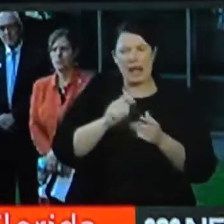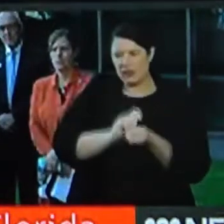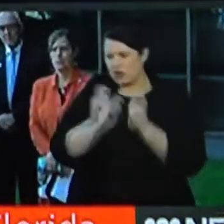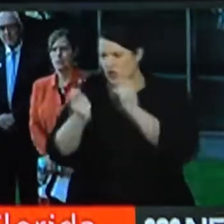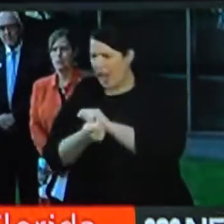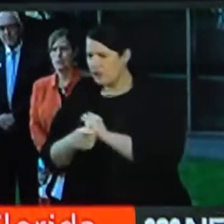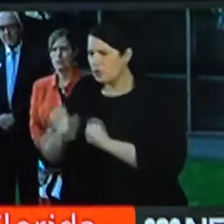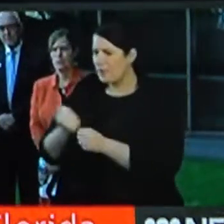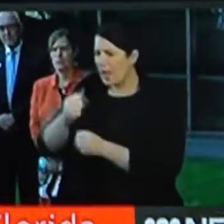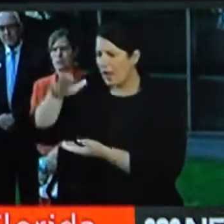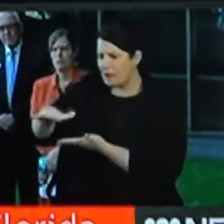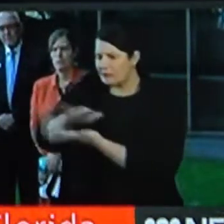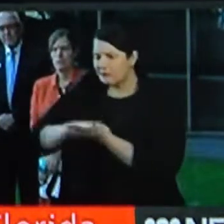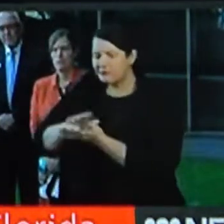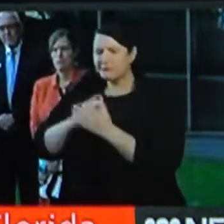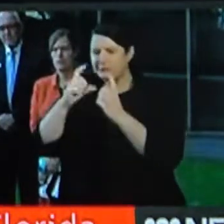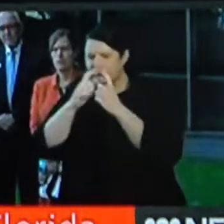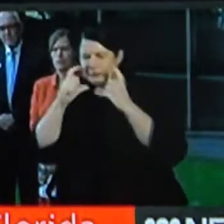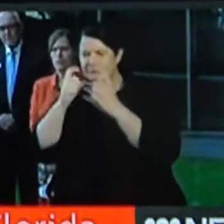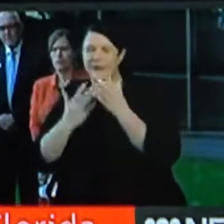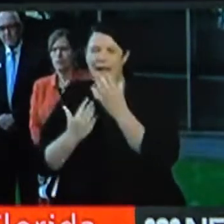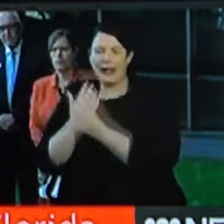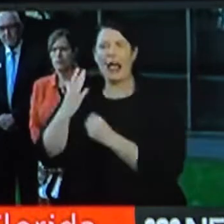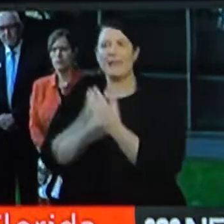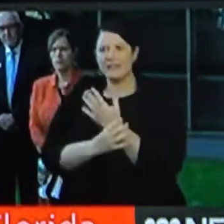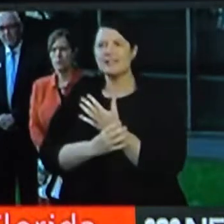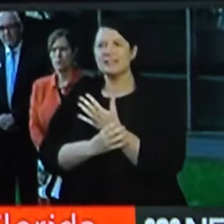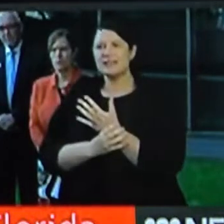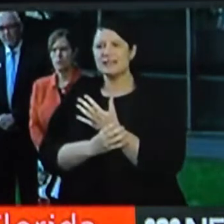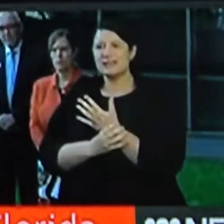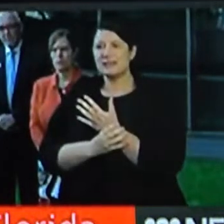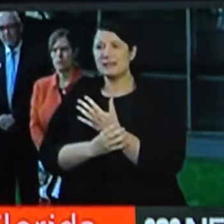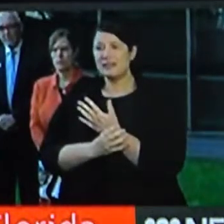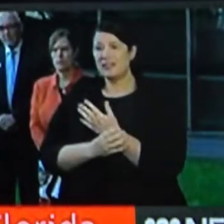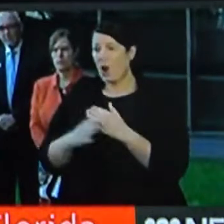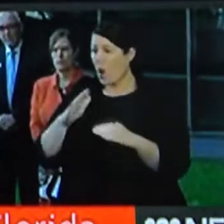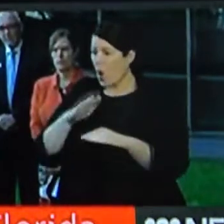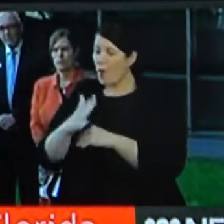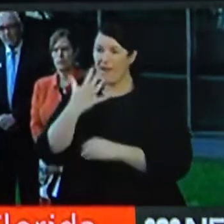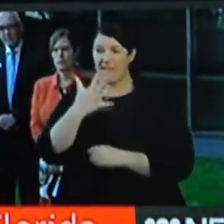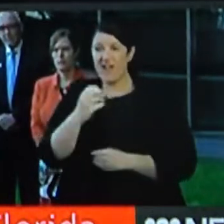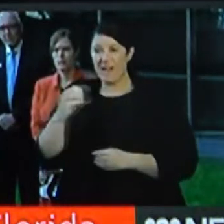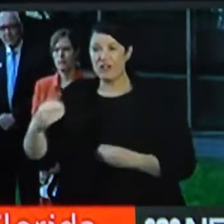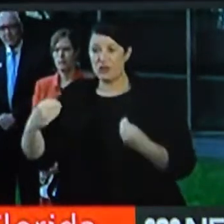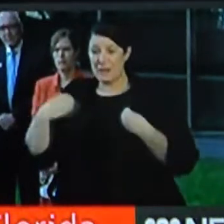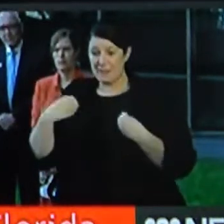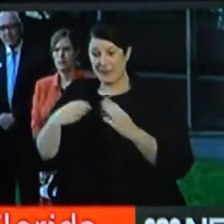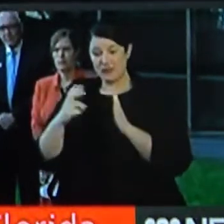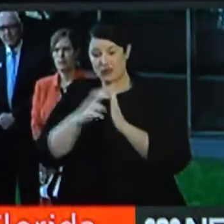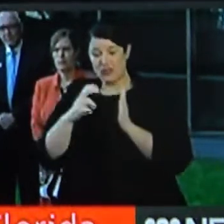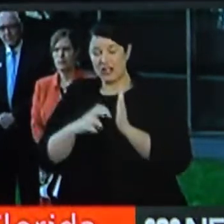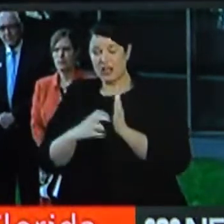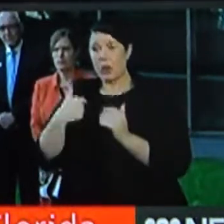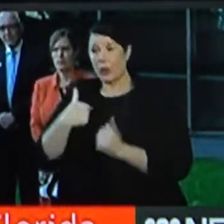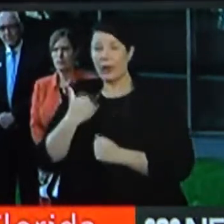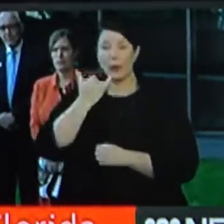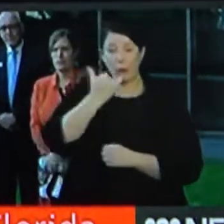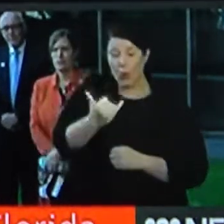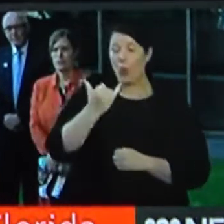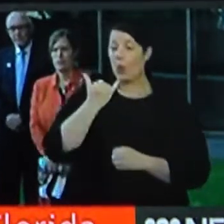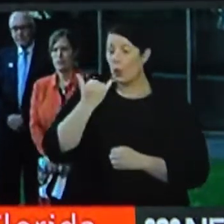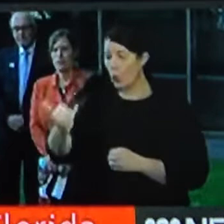And I'm so proud that many more than 500 of these businesses have registered with us, and we're going through each one to make sure we